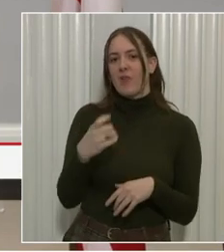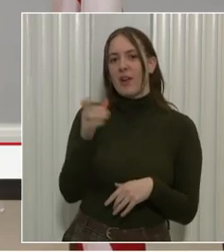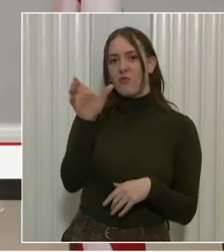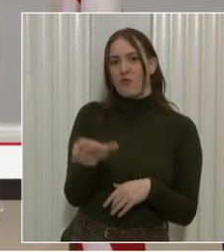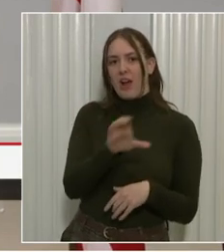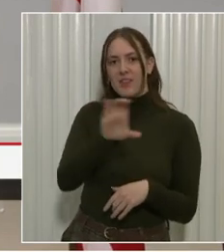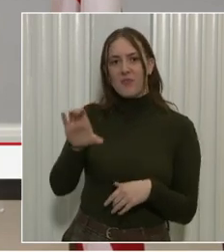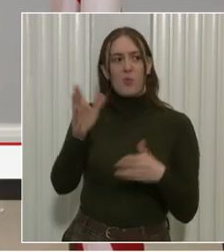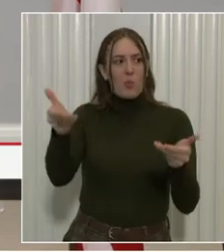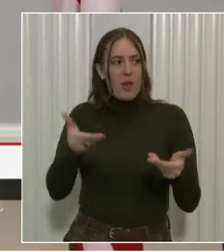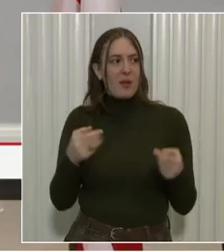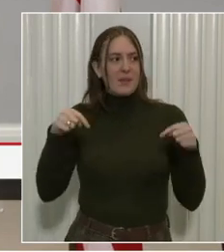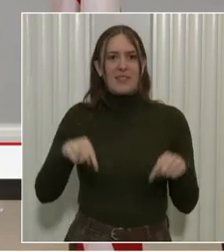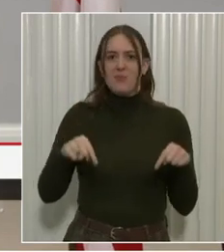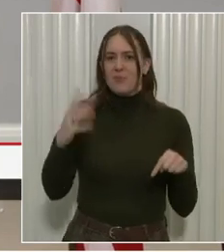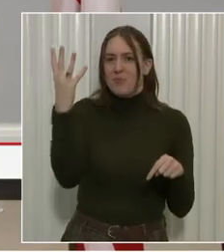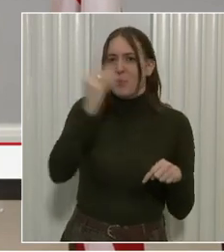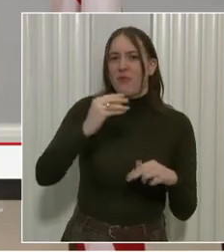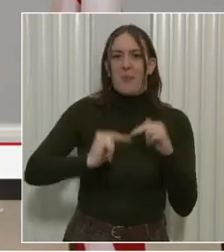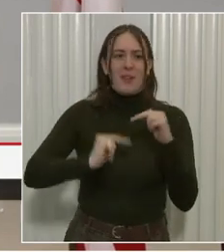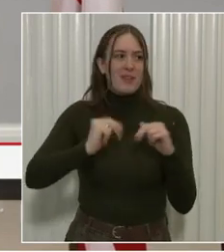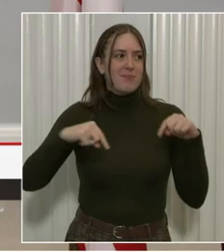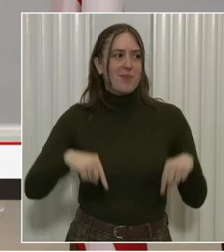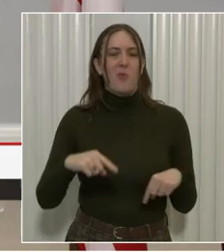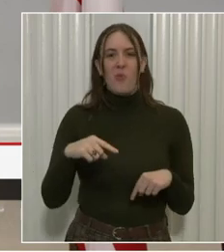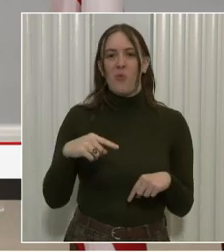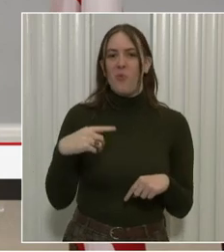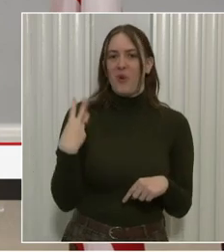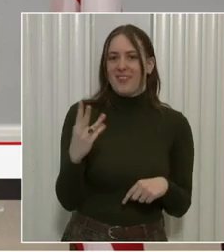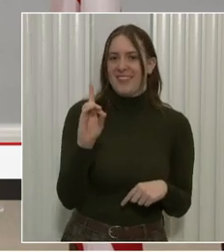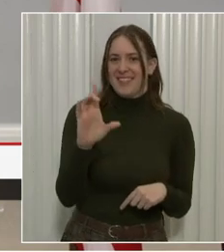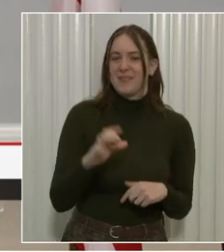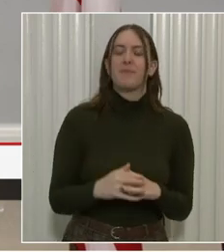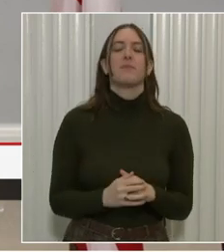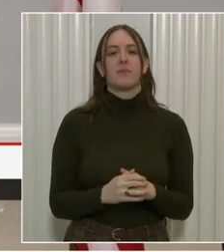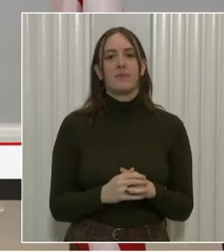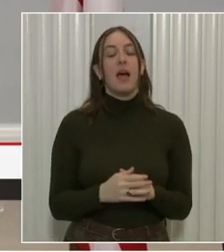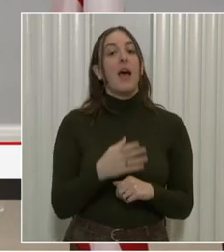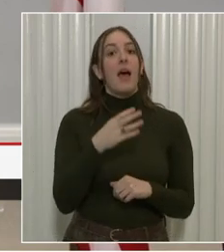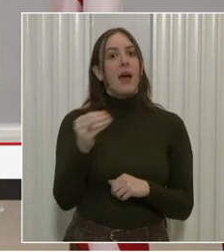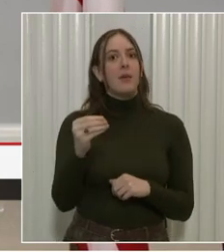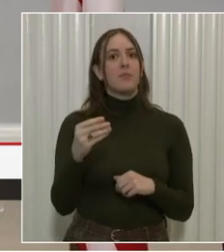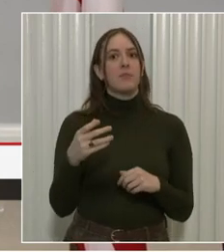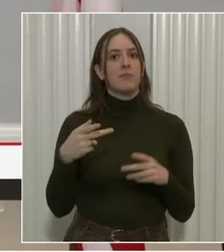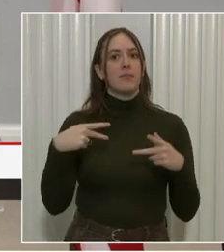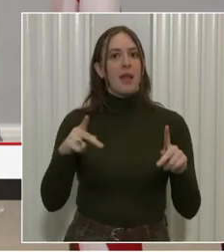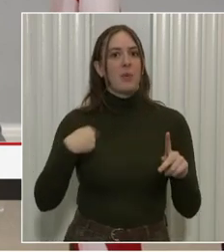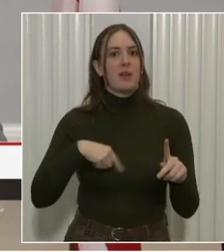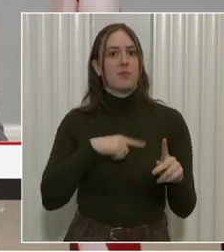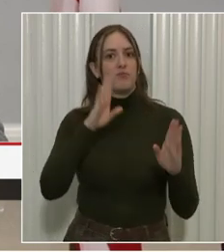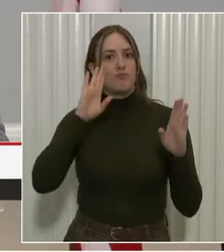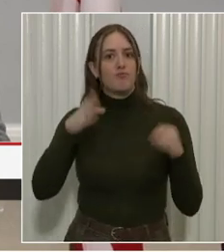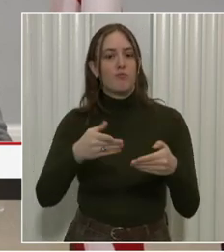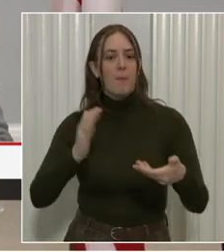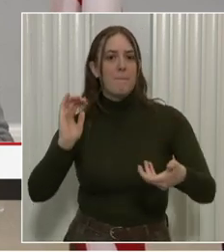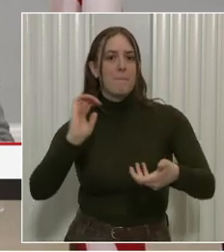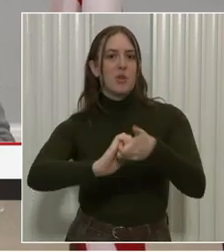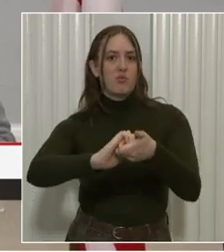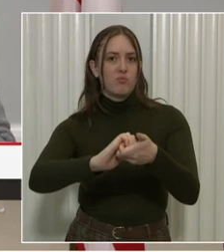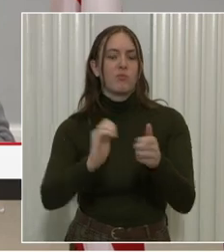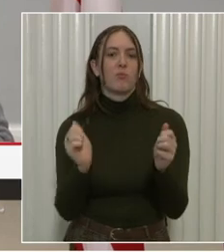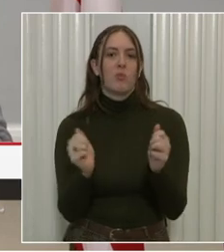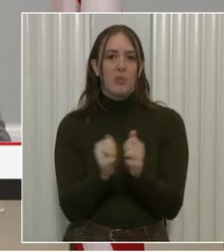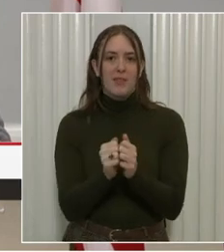in Washington, D.C., and allowing us to focus on the partnership that we will